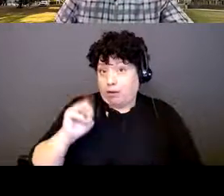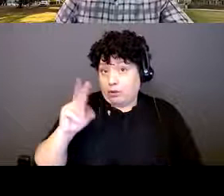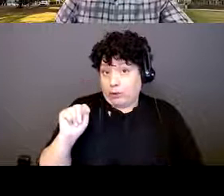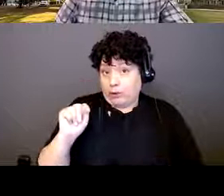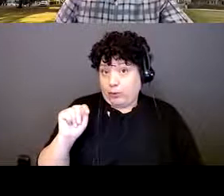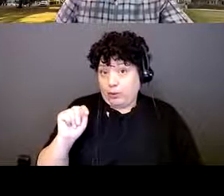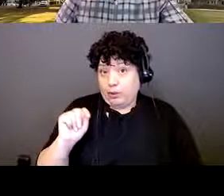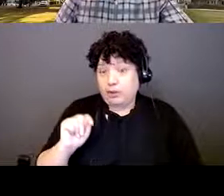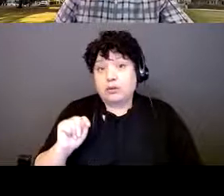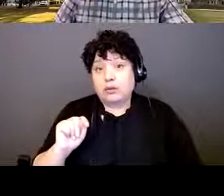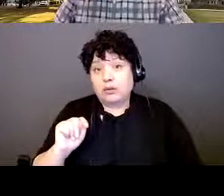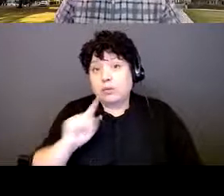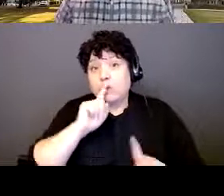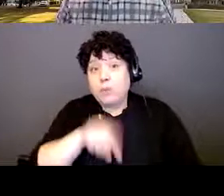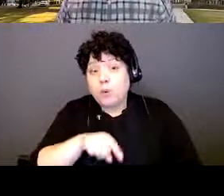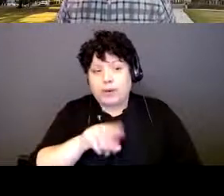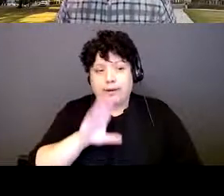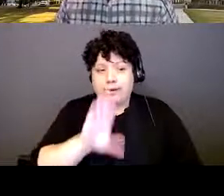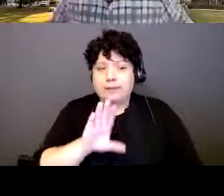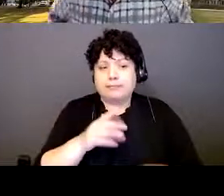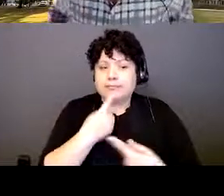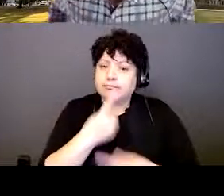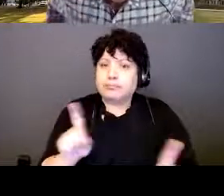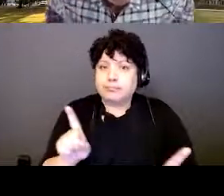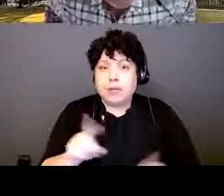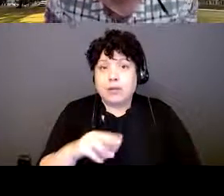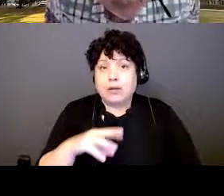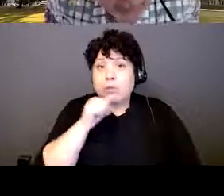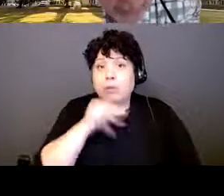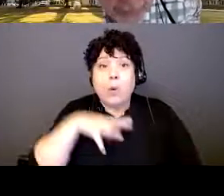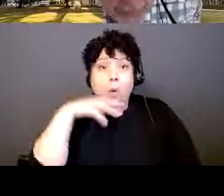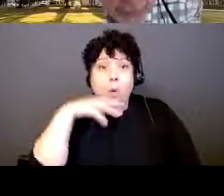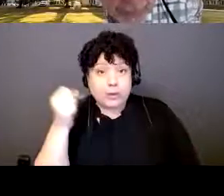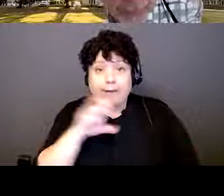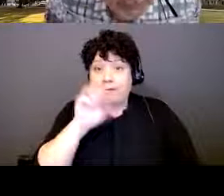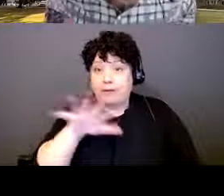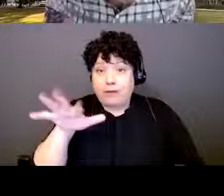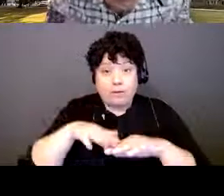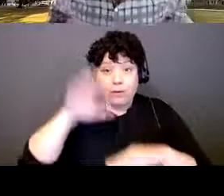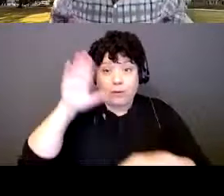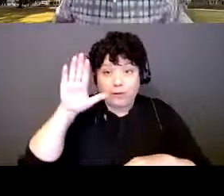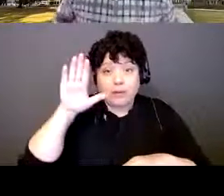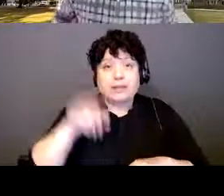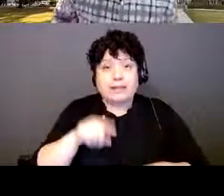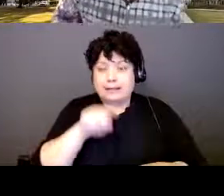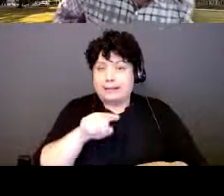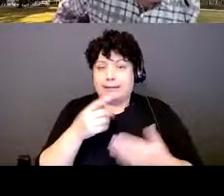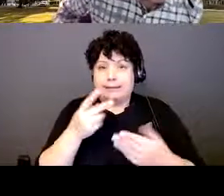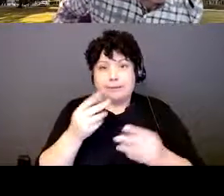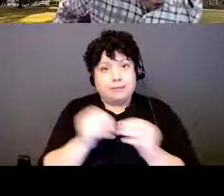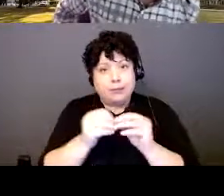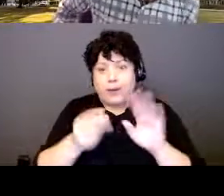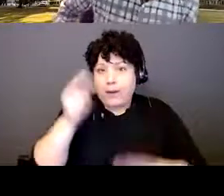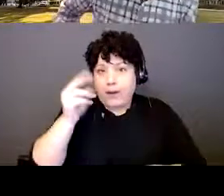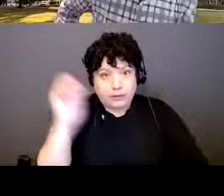made a statement really about older women ages 55 and older. They're continuing to experience higher rates. So they're